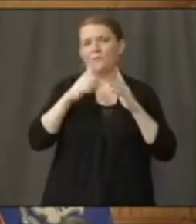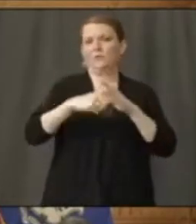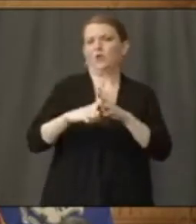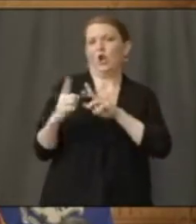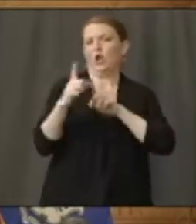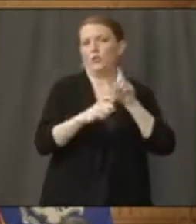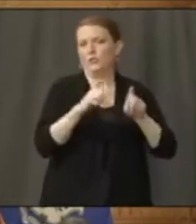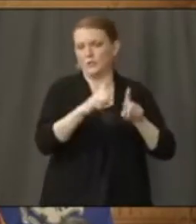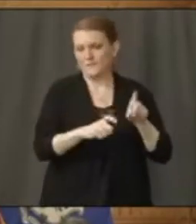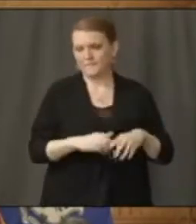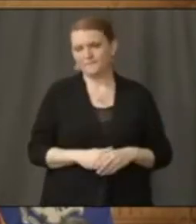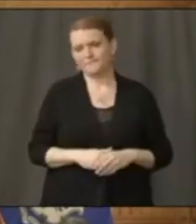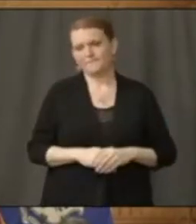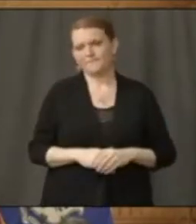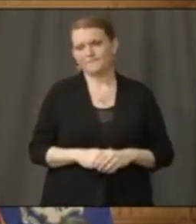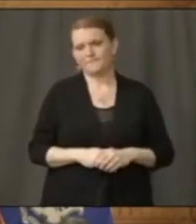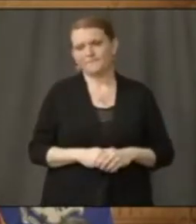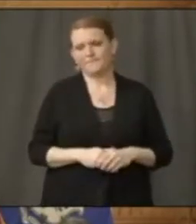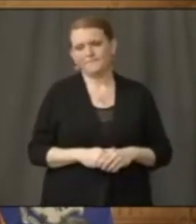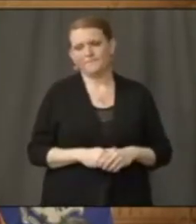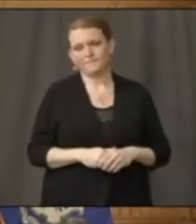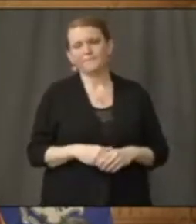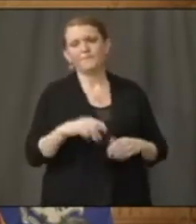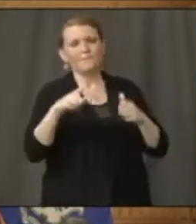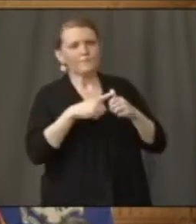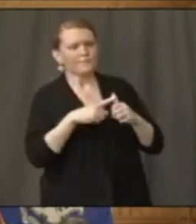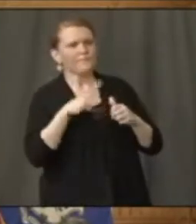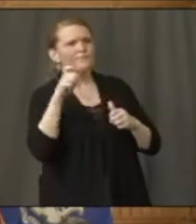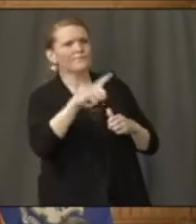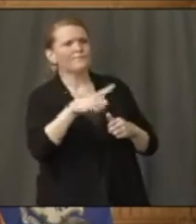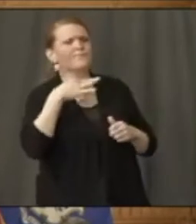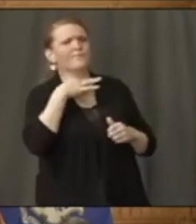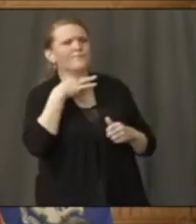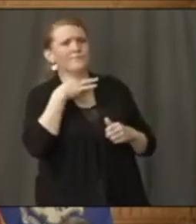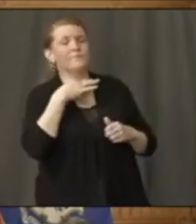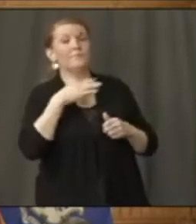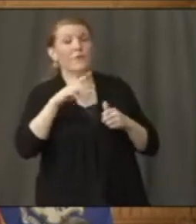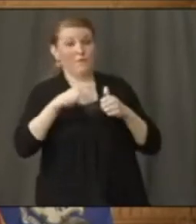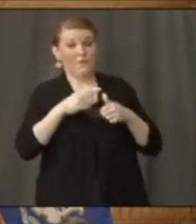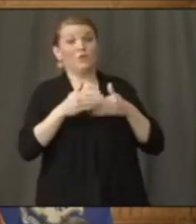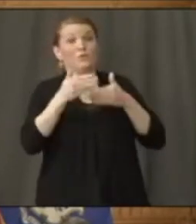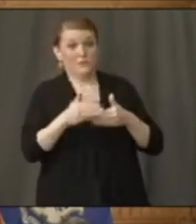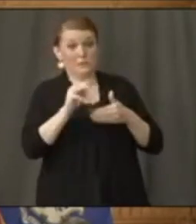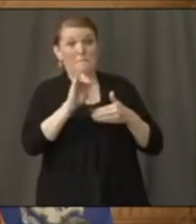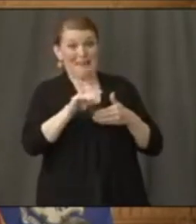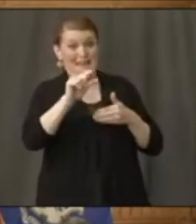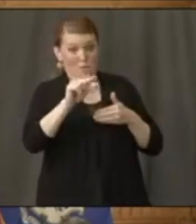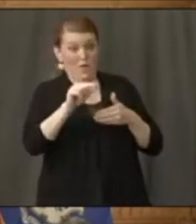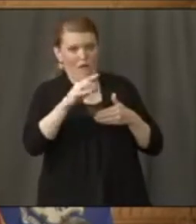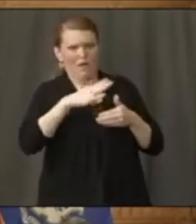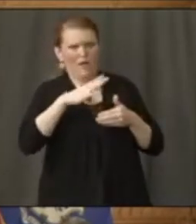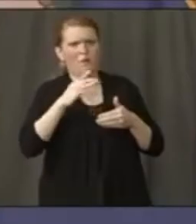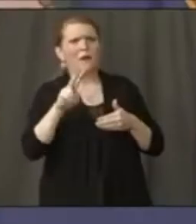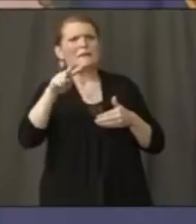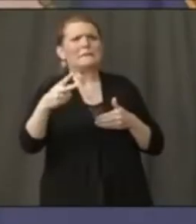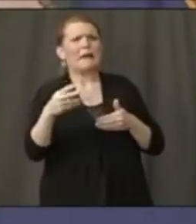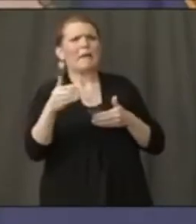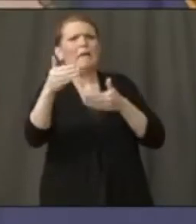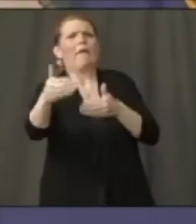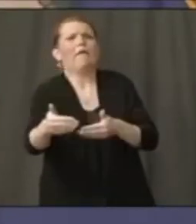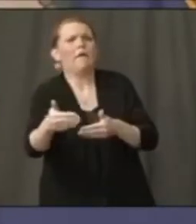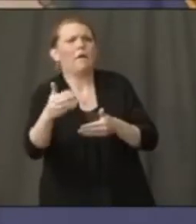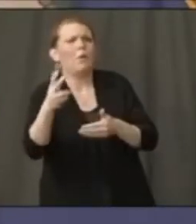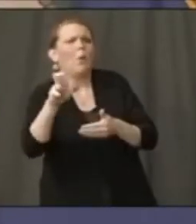What is the date for the second phase of the reopening? I anticipate in and around June